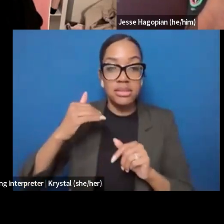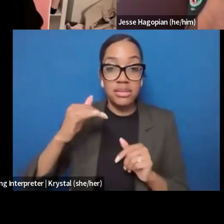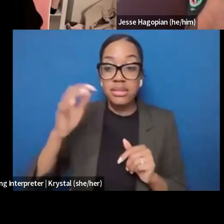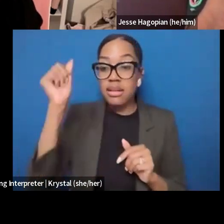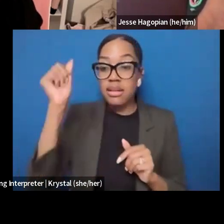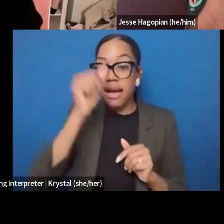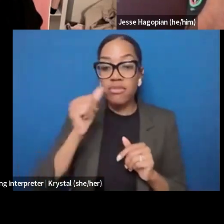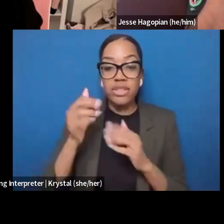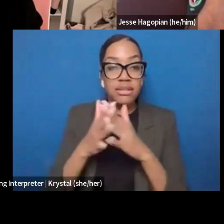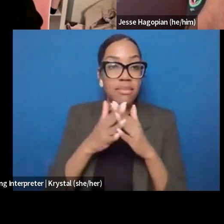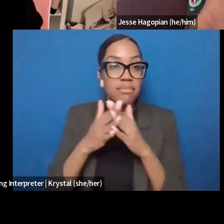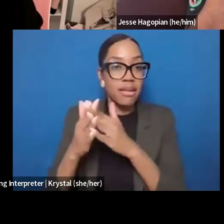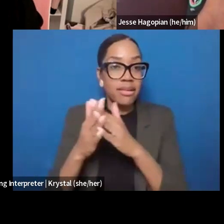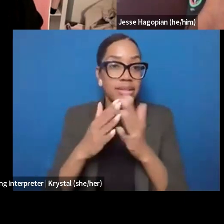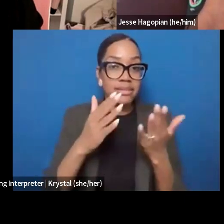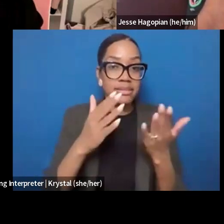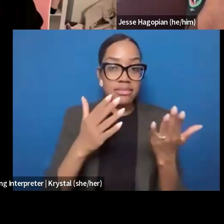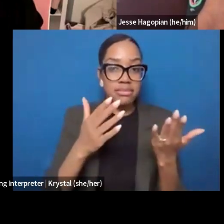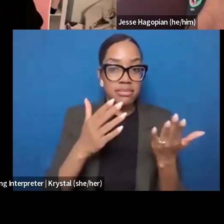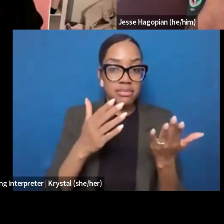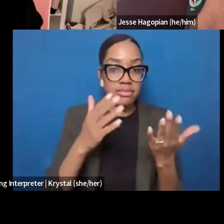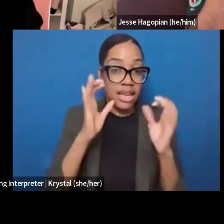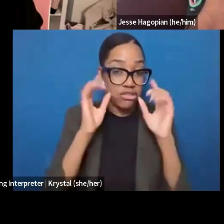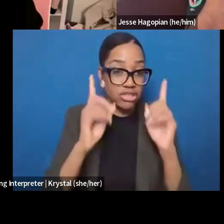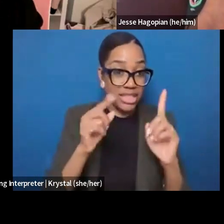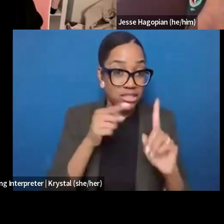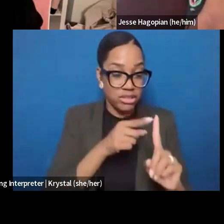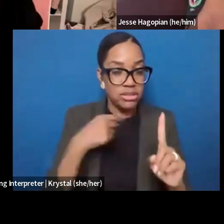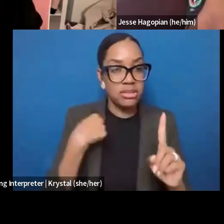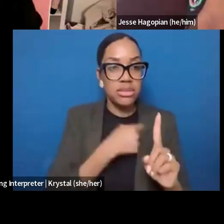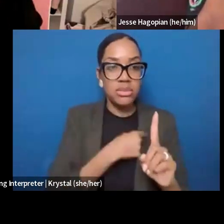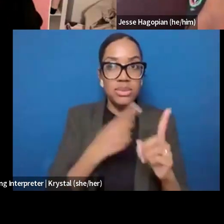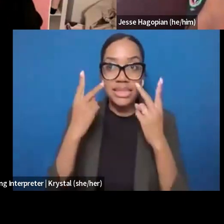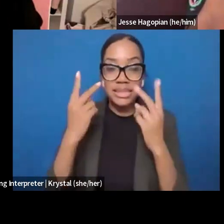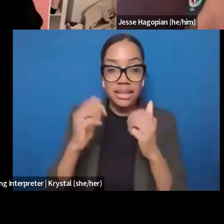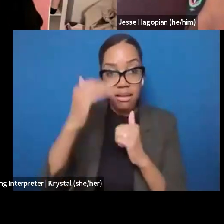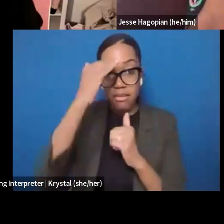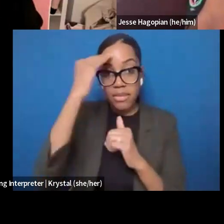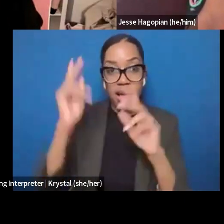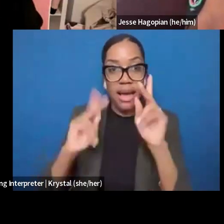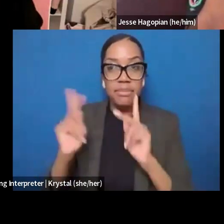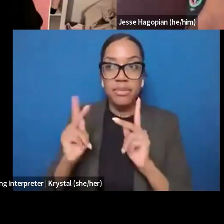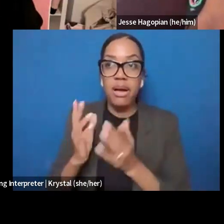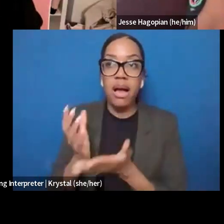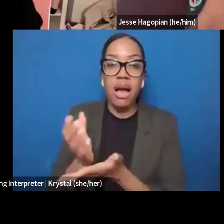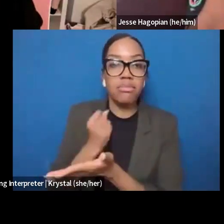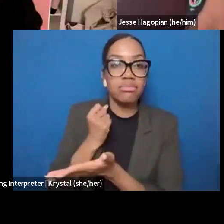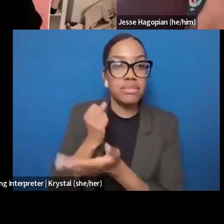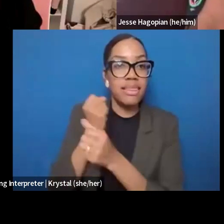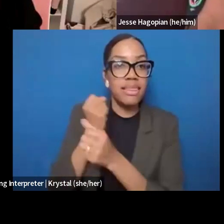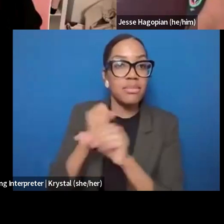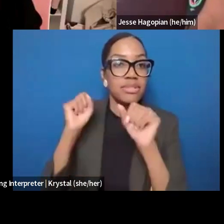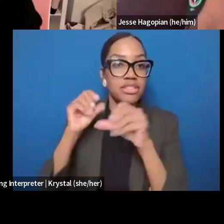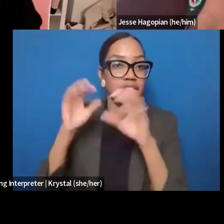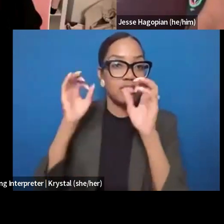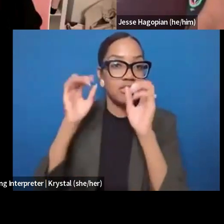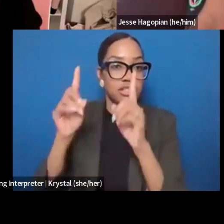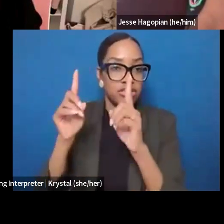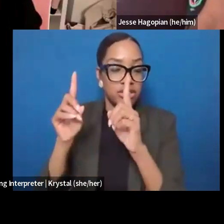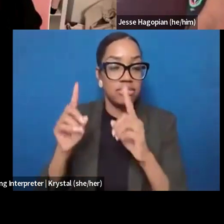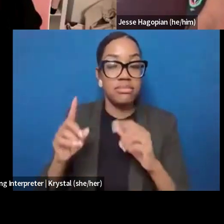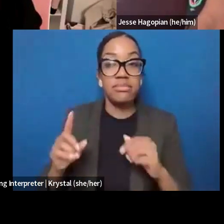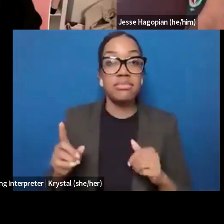about Black people conceptualizing a liberatory model of education, right? The first text that we have to look to for these things